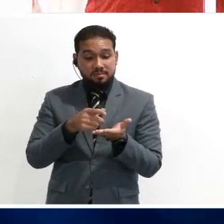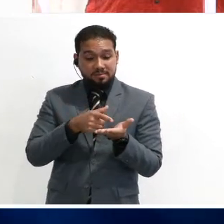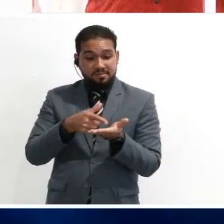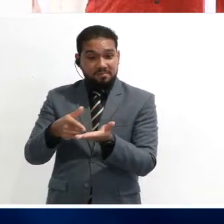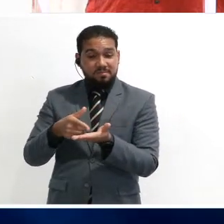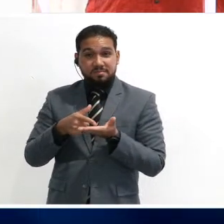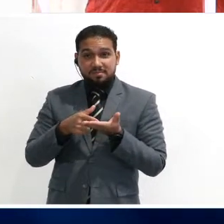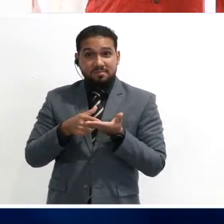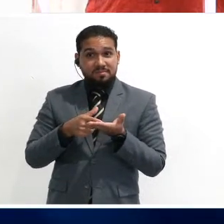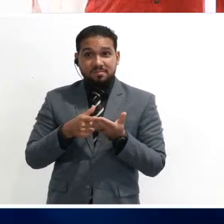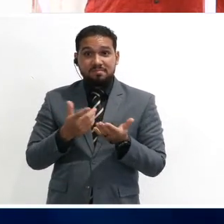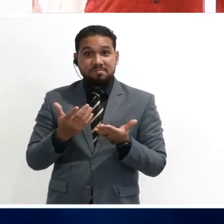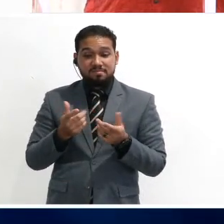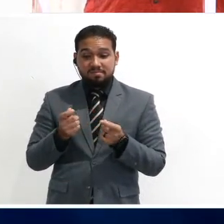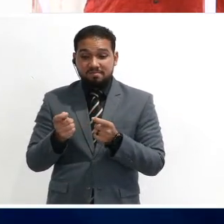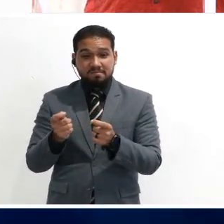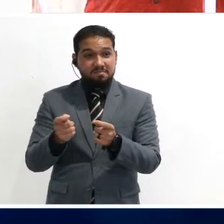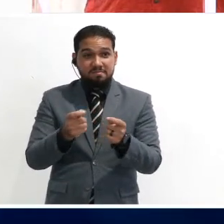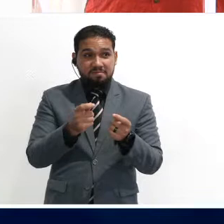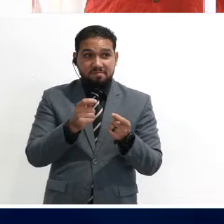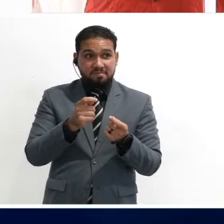fails.